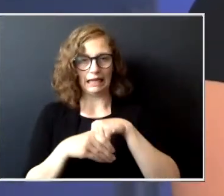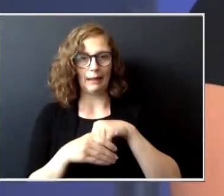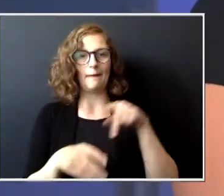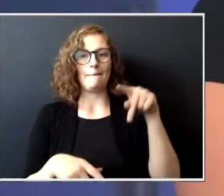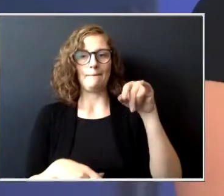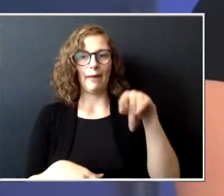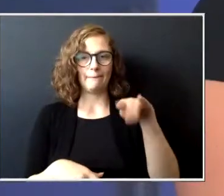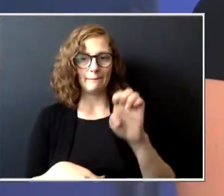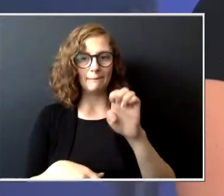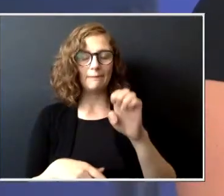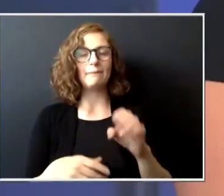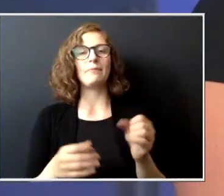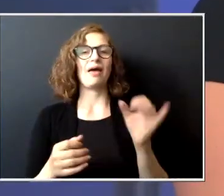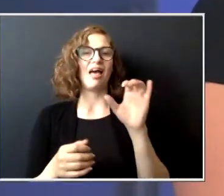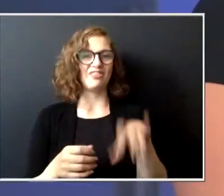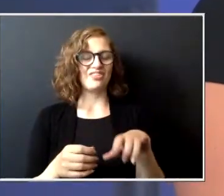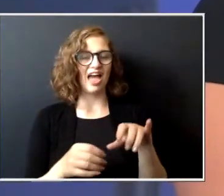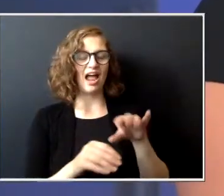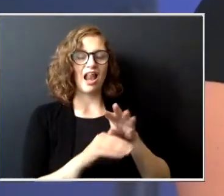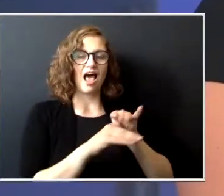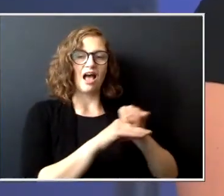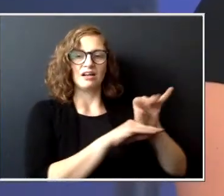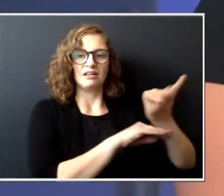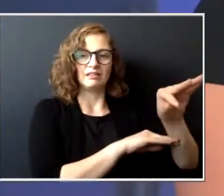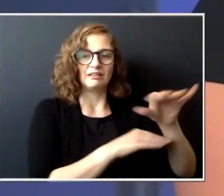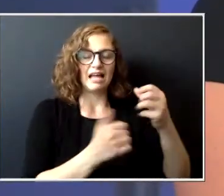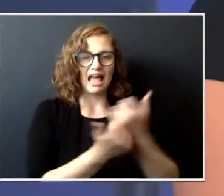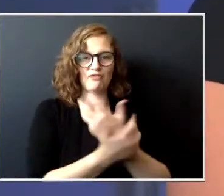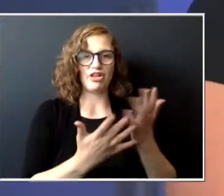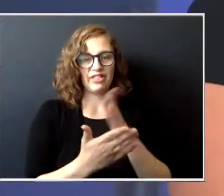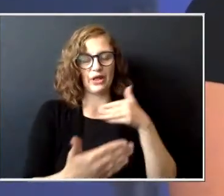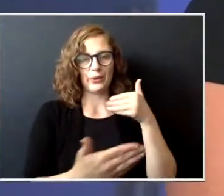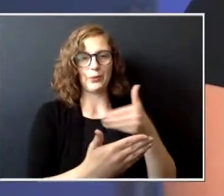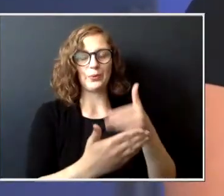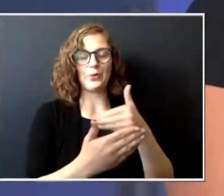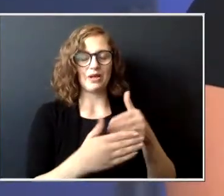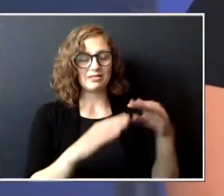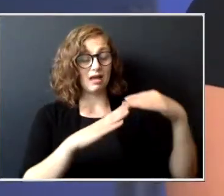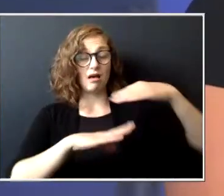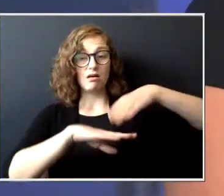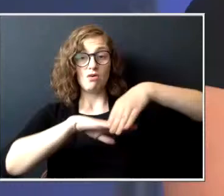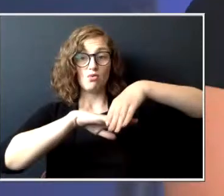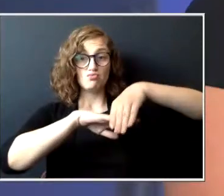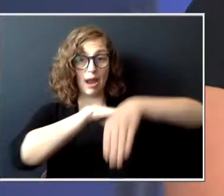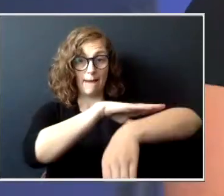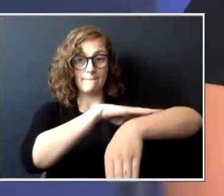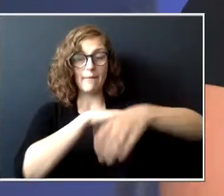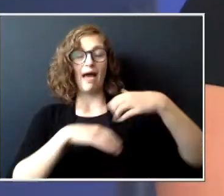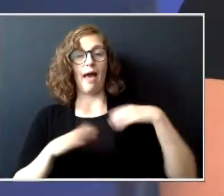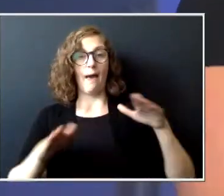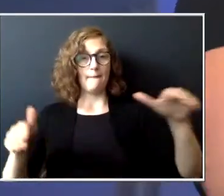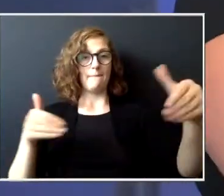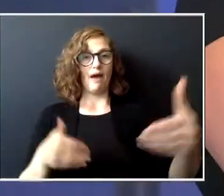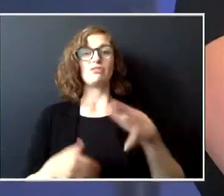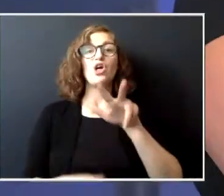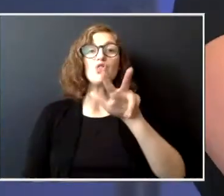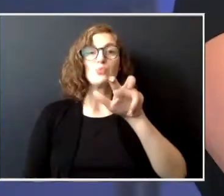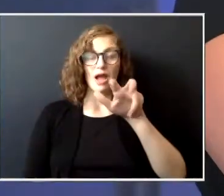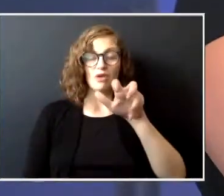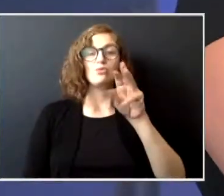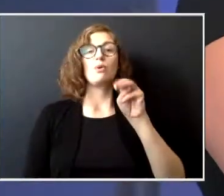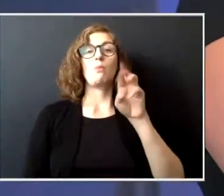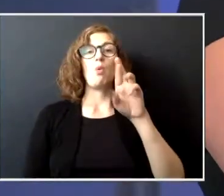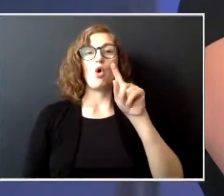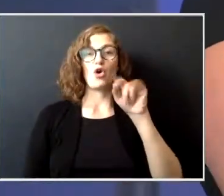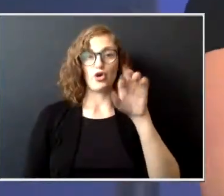the ramp was a cardboard box of about 300 mortar shells, which started to ignite at one time, which then lit everything else